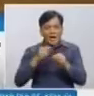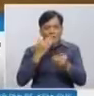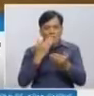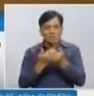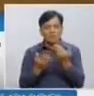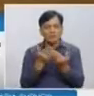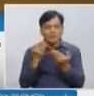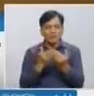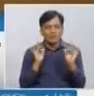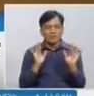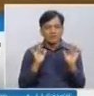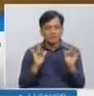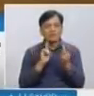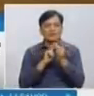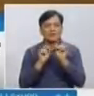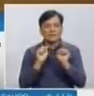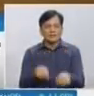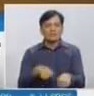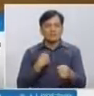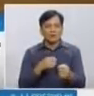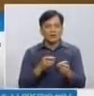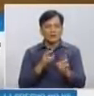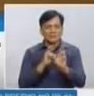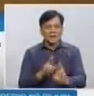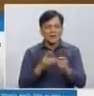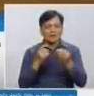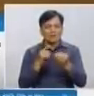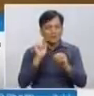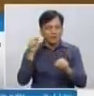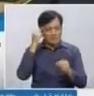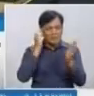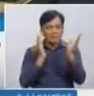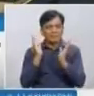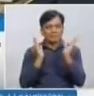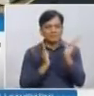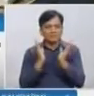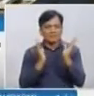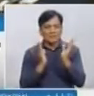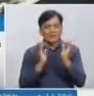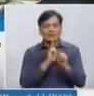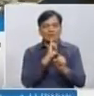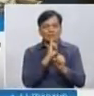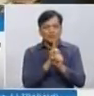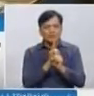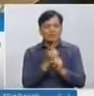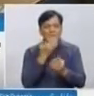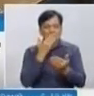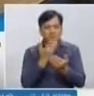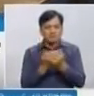people deserve efficient, effective, and responsive government services. They deserve nothing